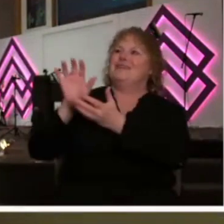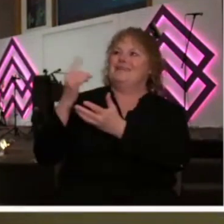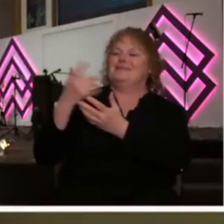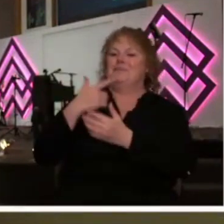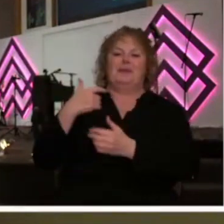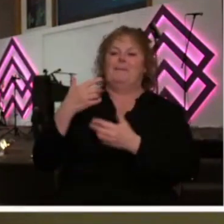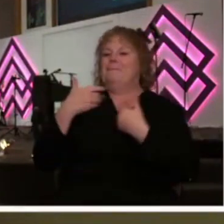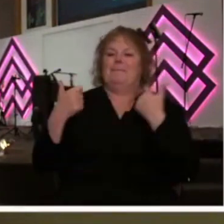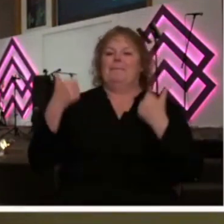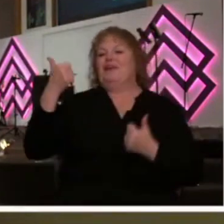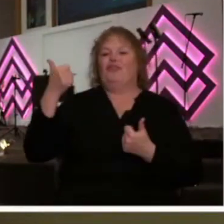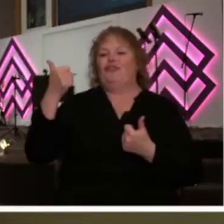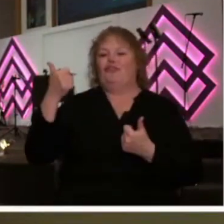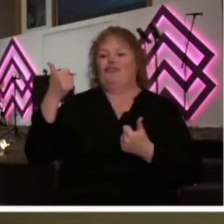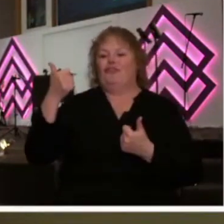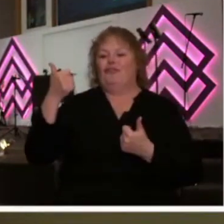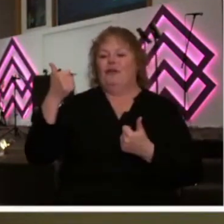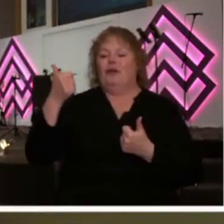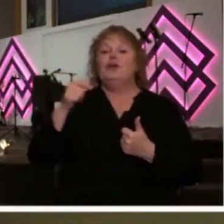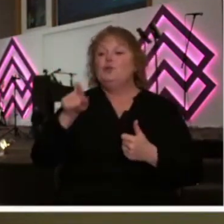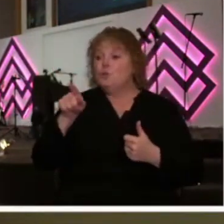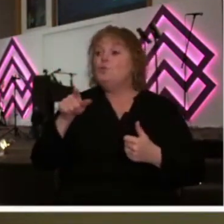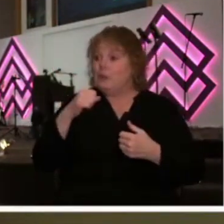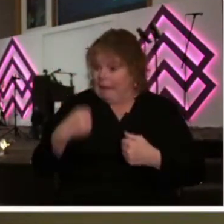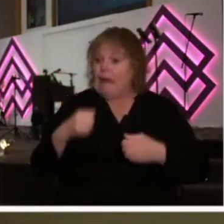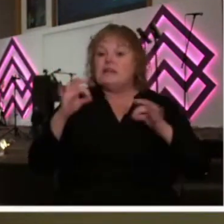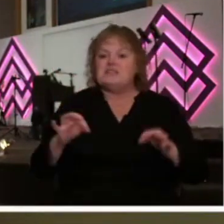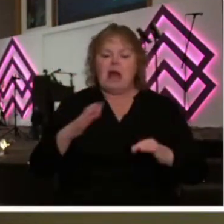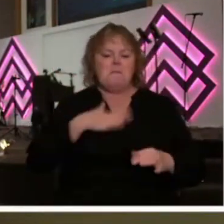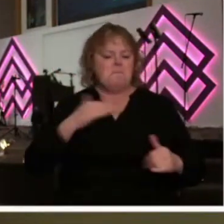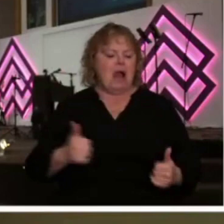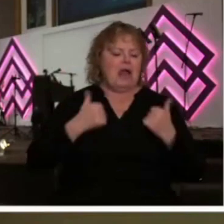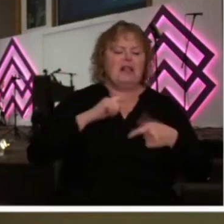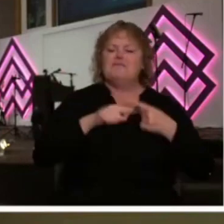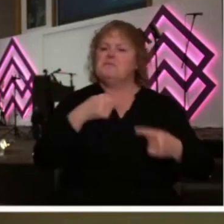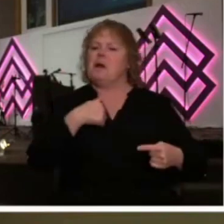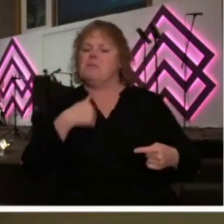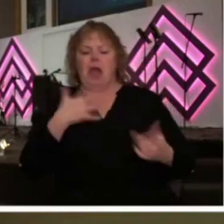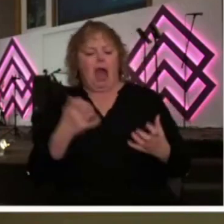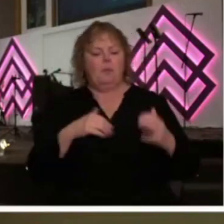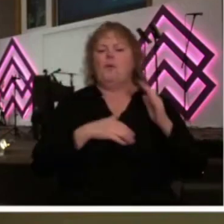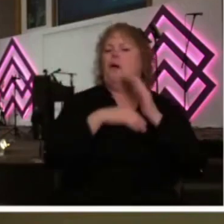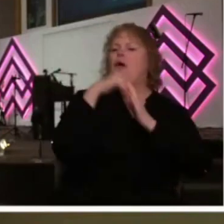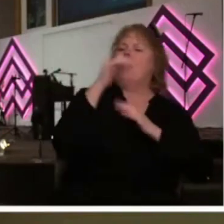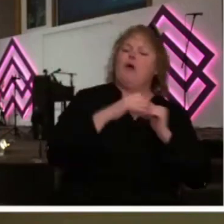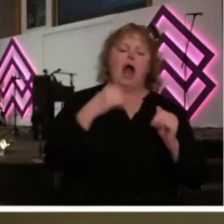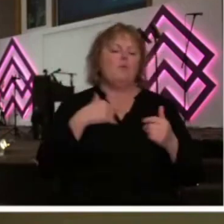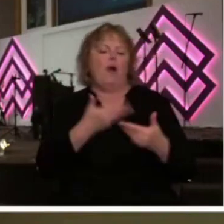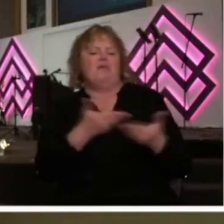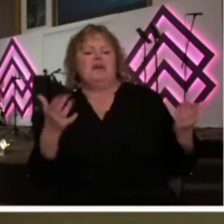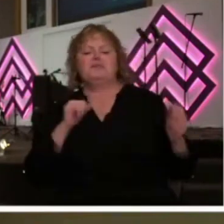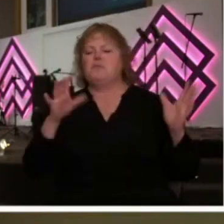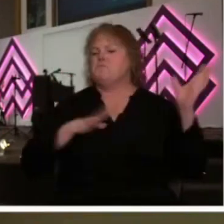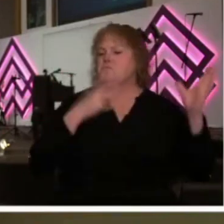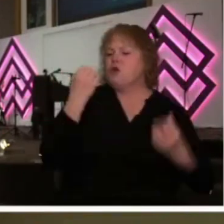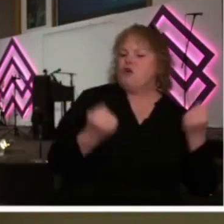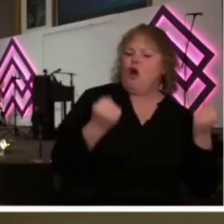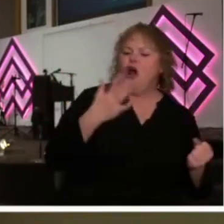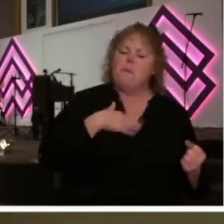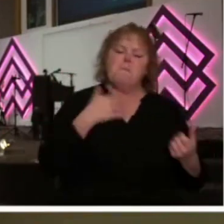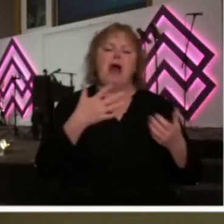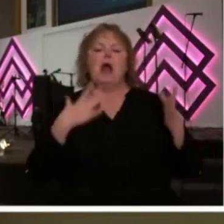You can make life about you, your comfort, your things, your